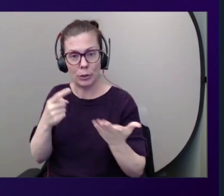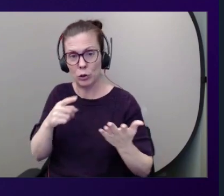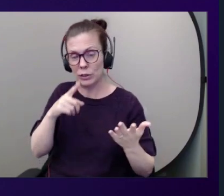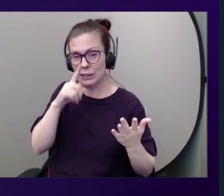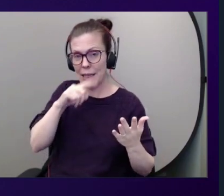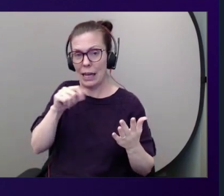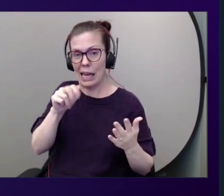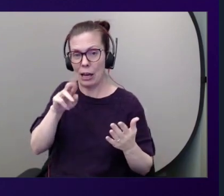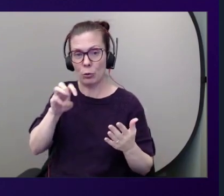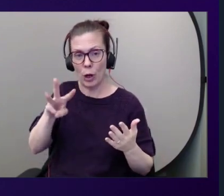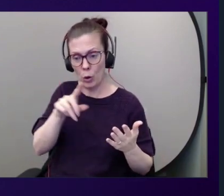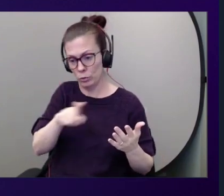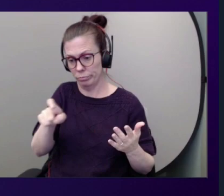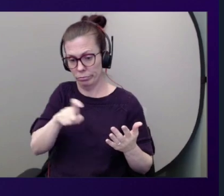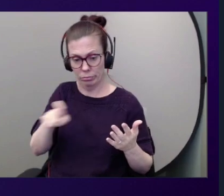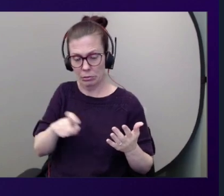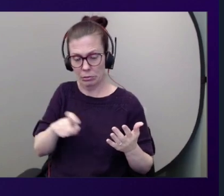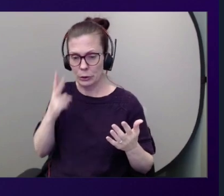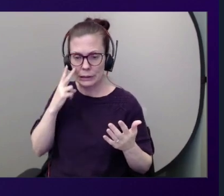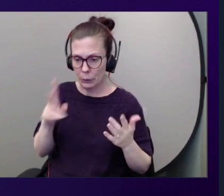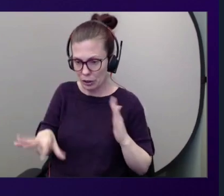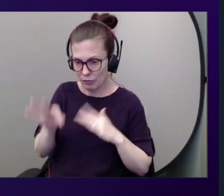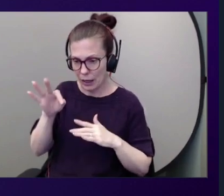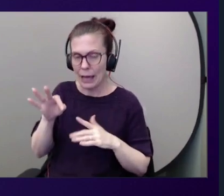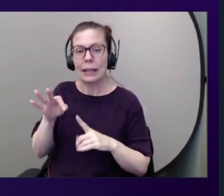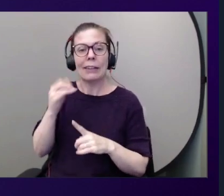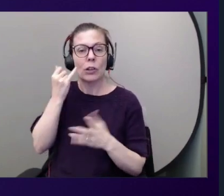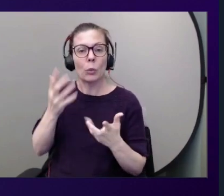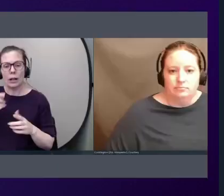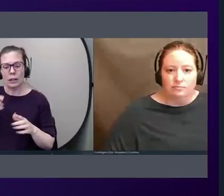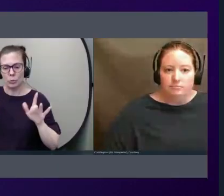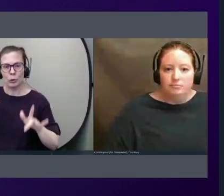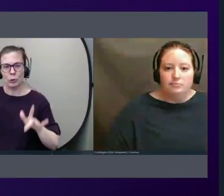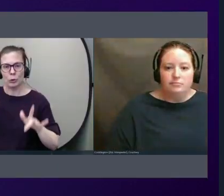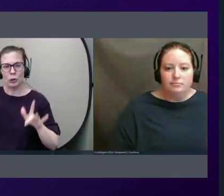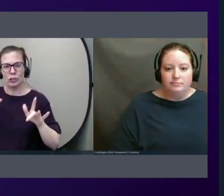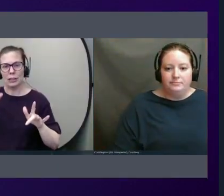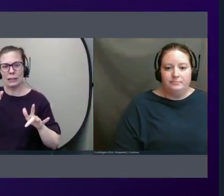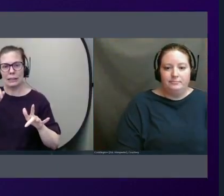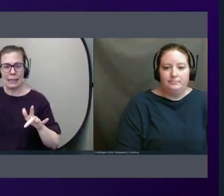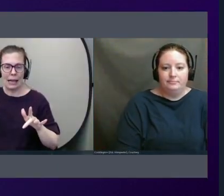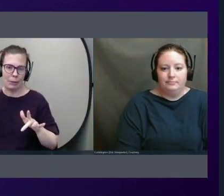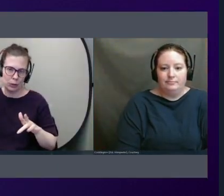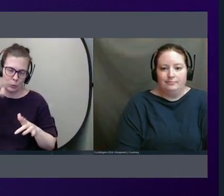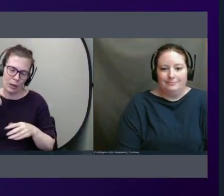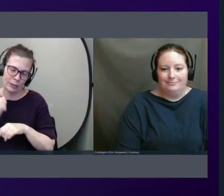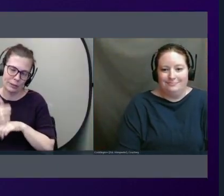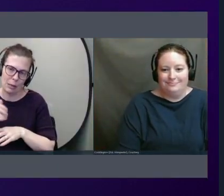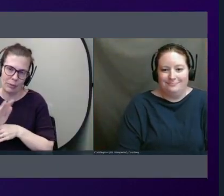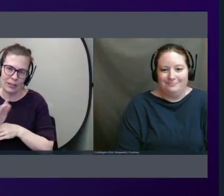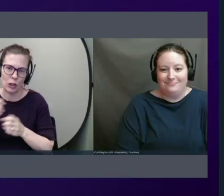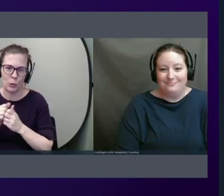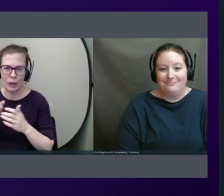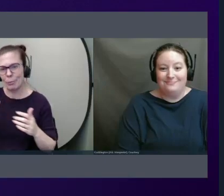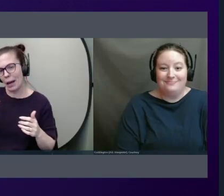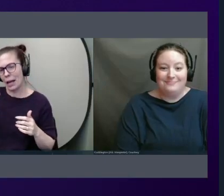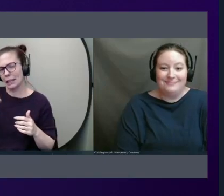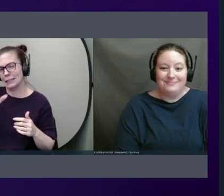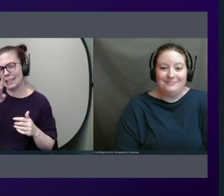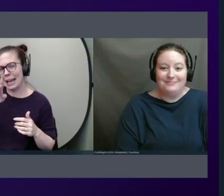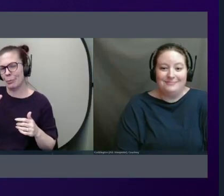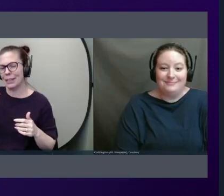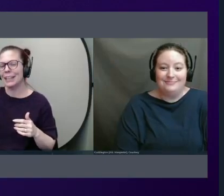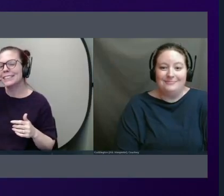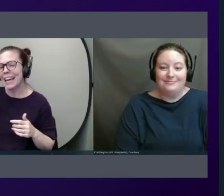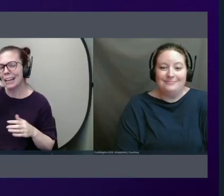find something that you like. And then to lock it in, you just press the tab key, which is why I made a video with a tabby cat, pressing the tab key so that